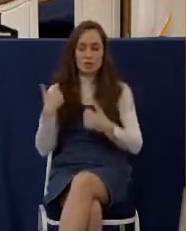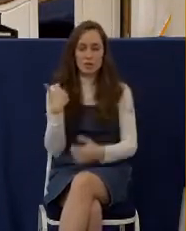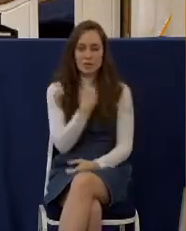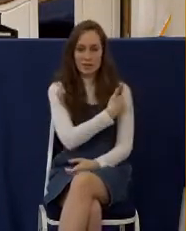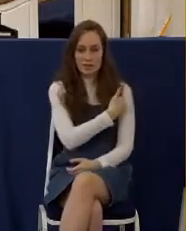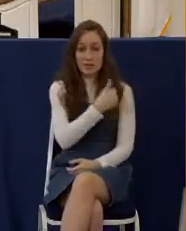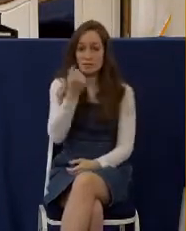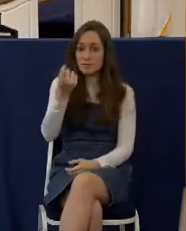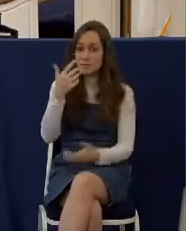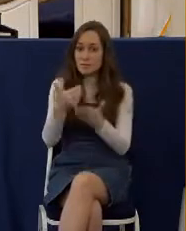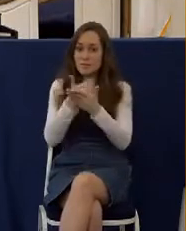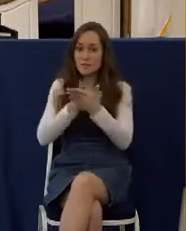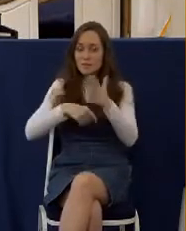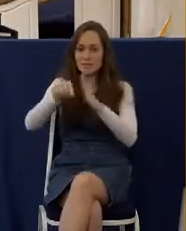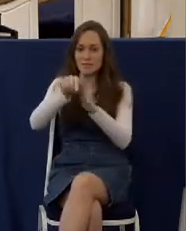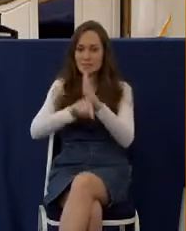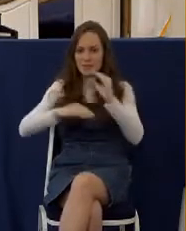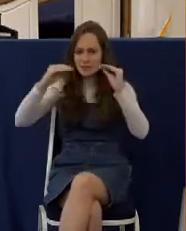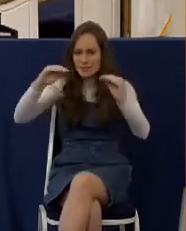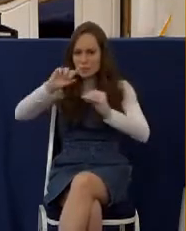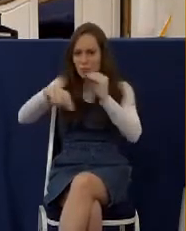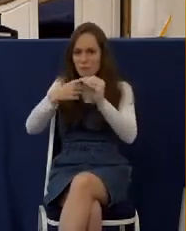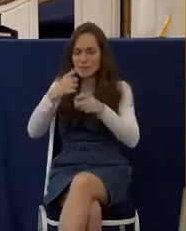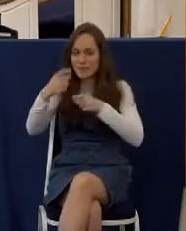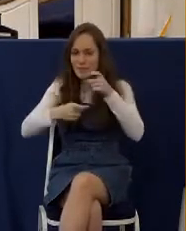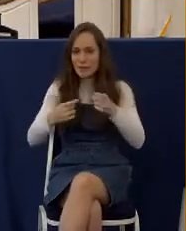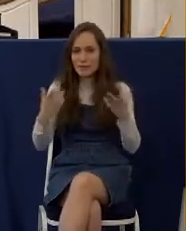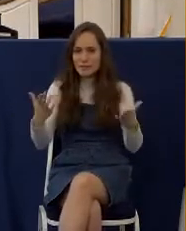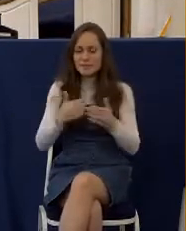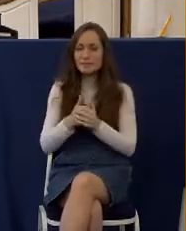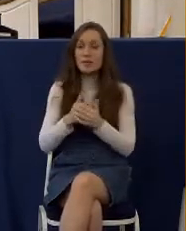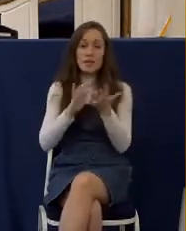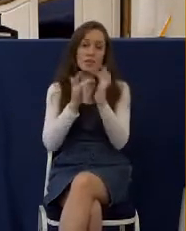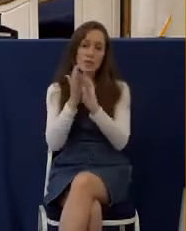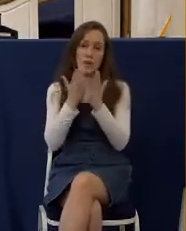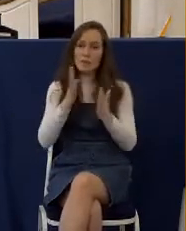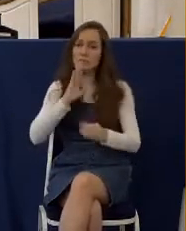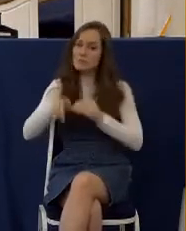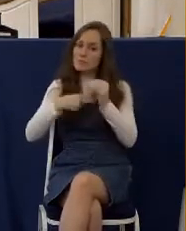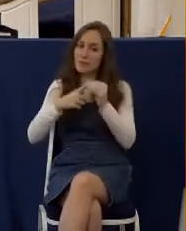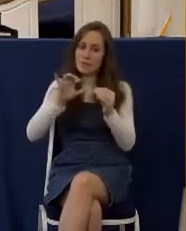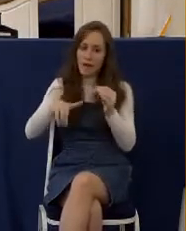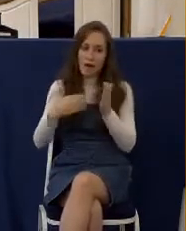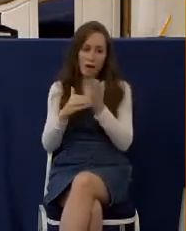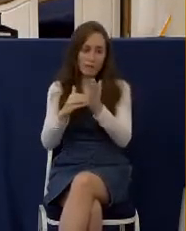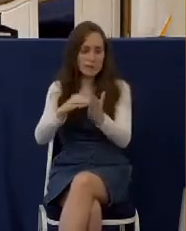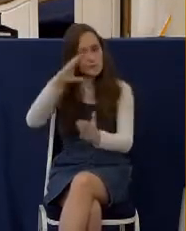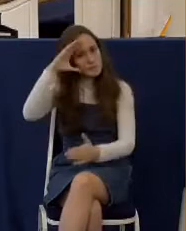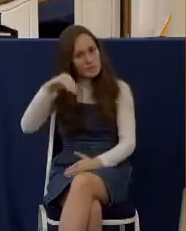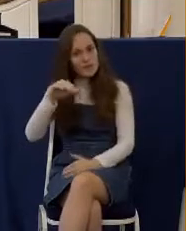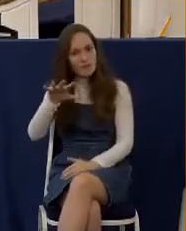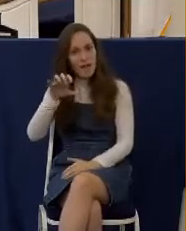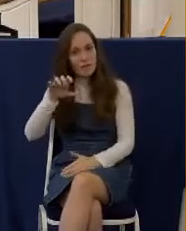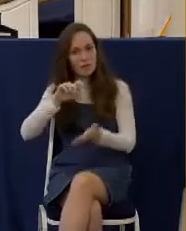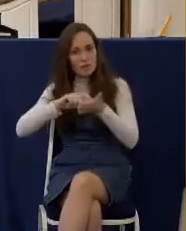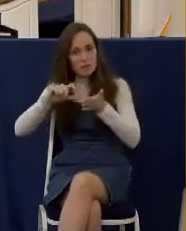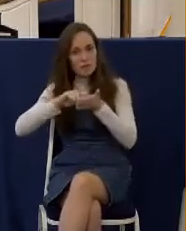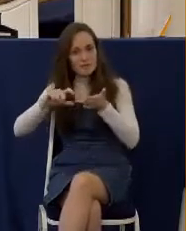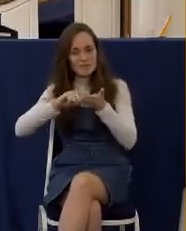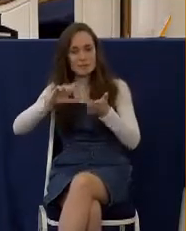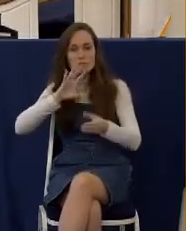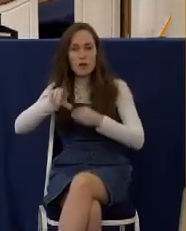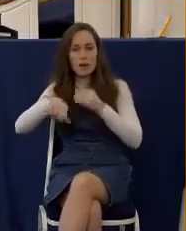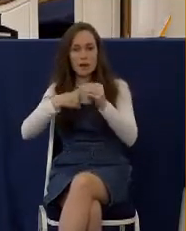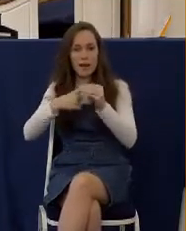Testament teaches about this. And by the way, the Bible speaks about this often. Did you know there are 500 Bible verses pertaining to topics of